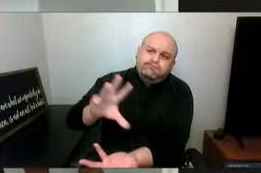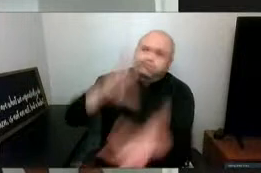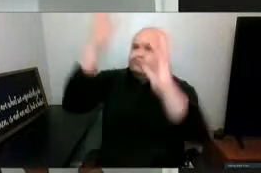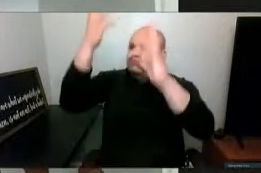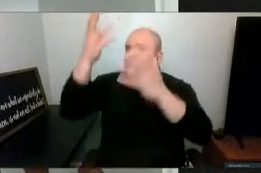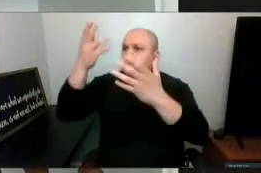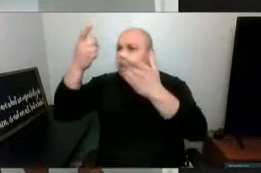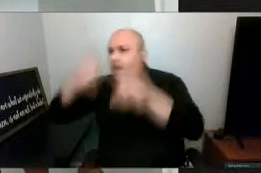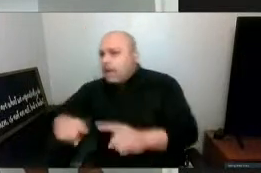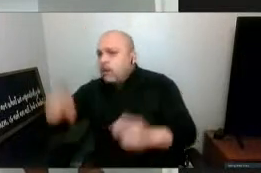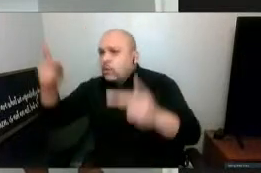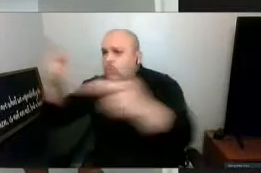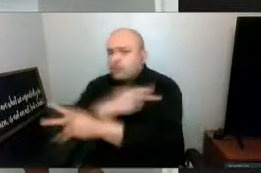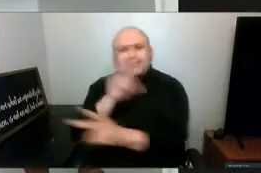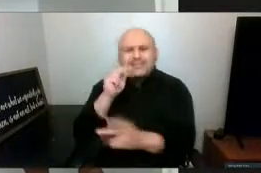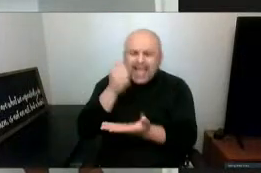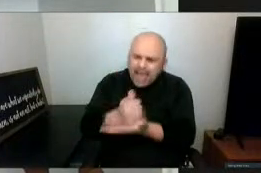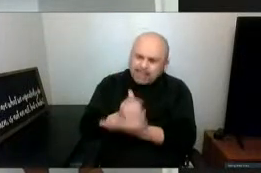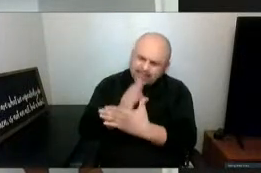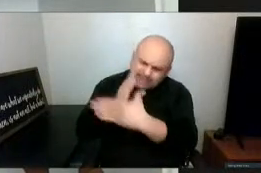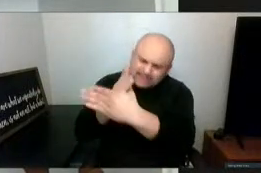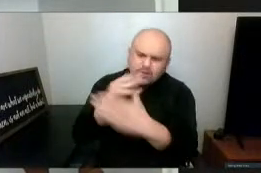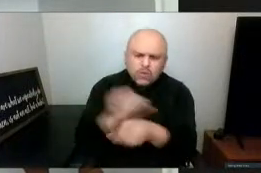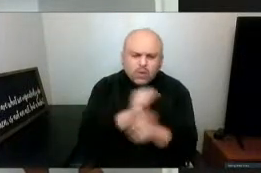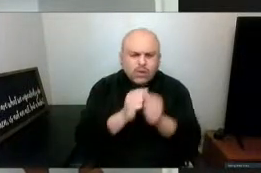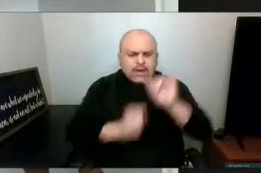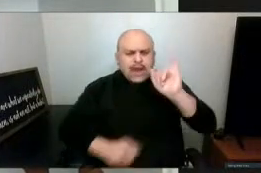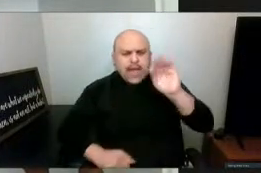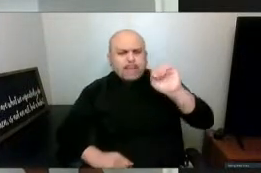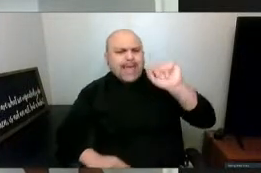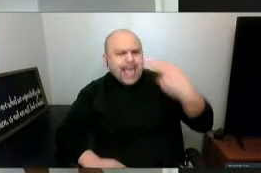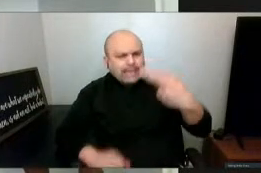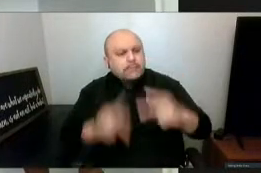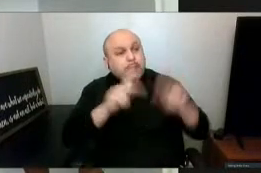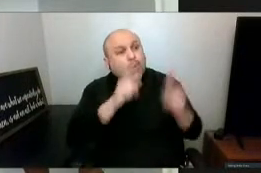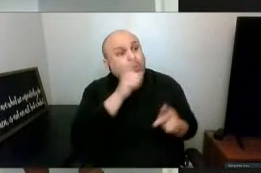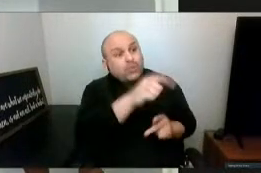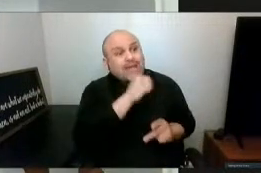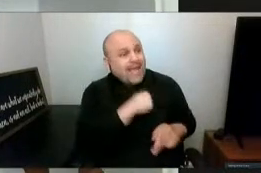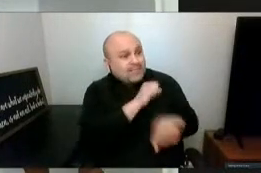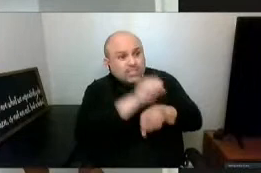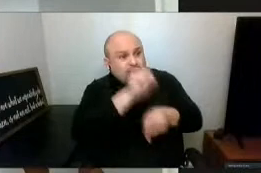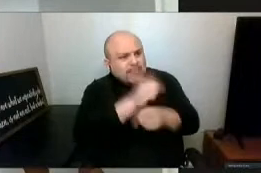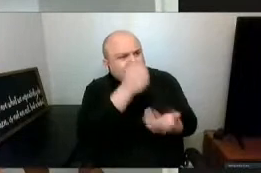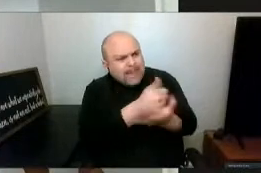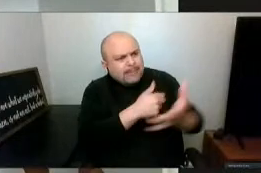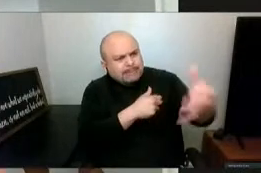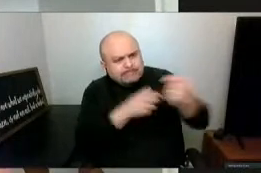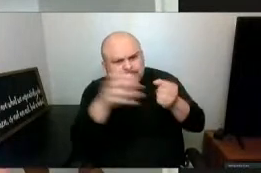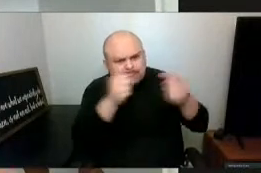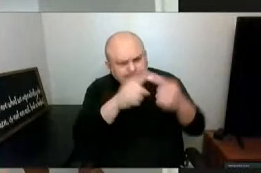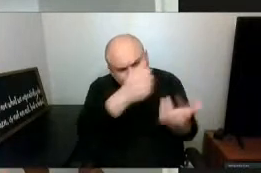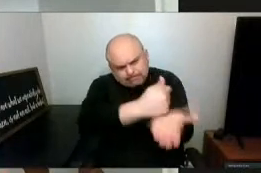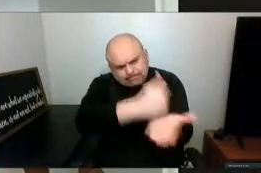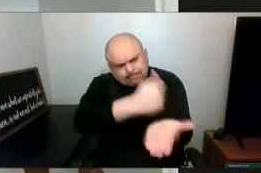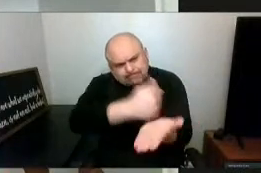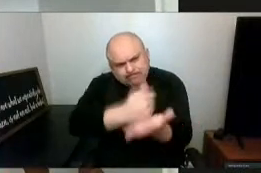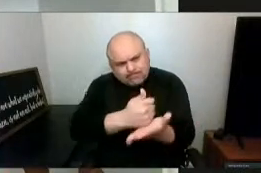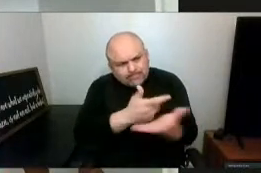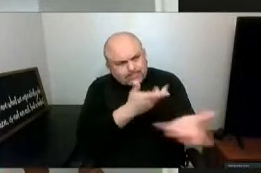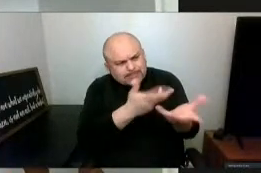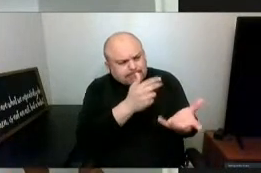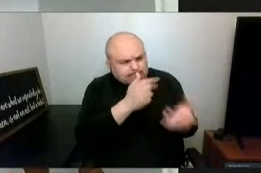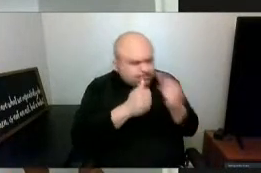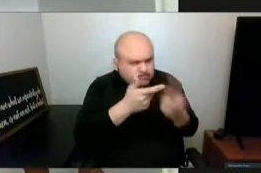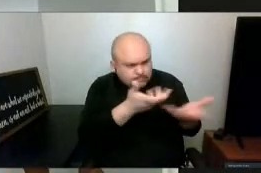with NIMH with a program for people who are unemployed to help them deal with that kind of stress